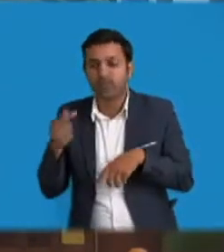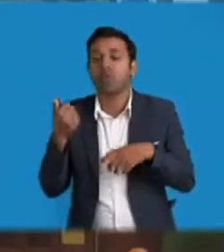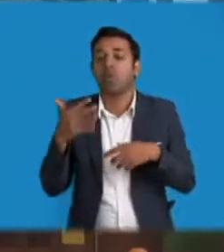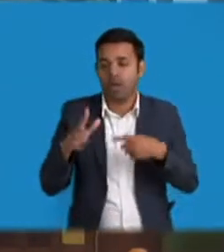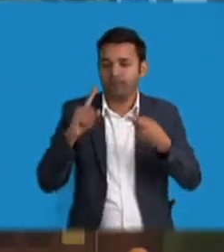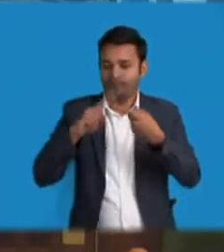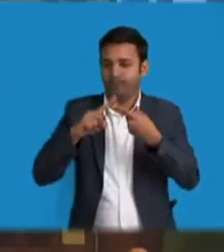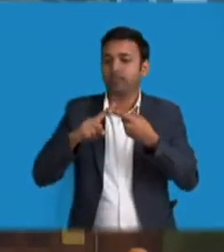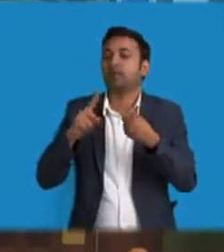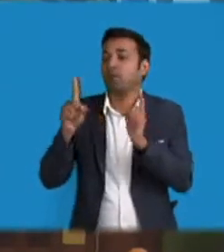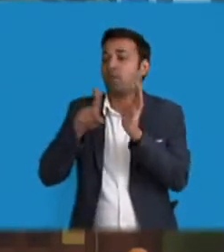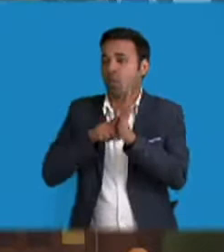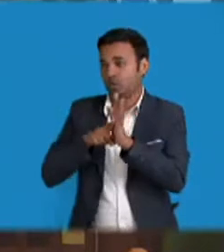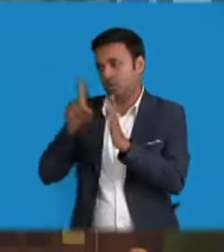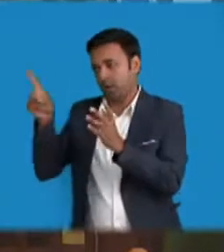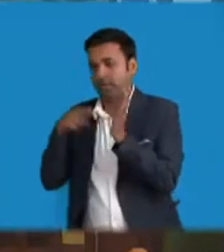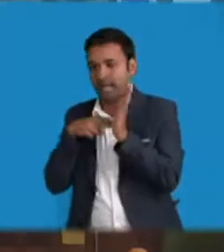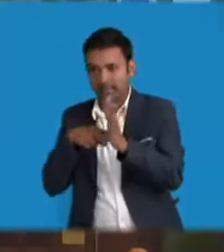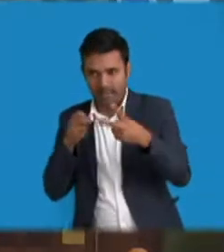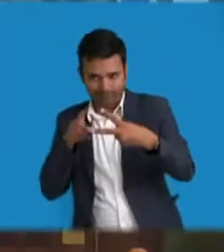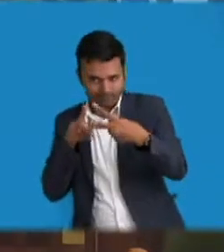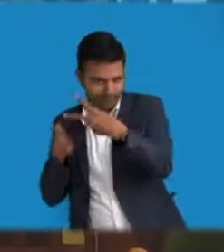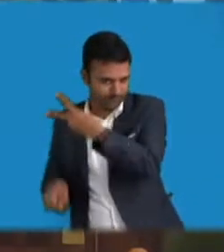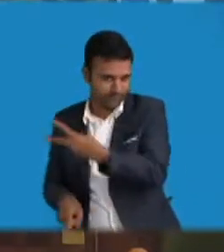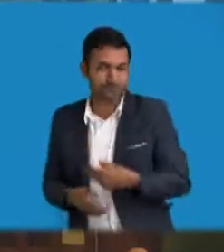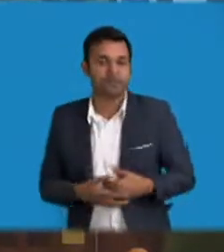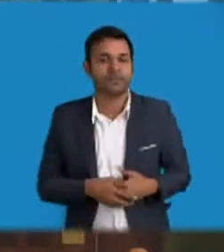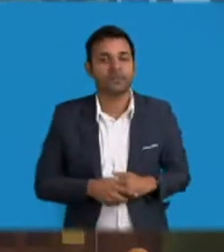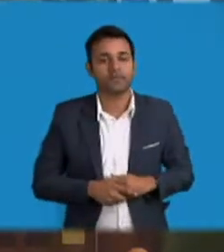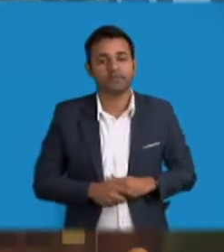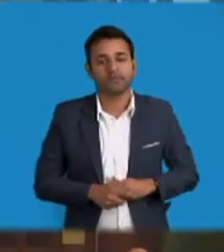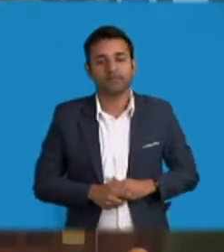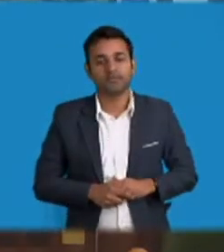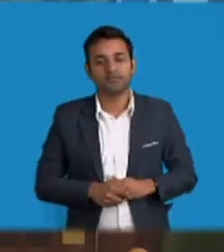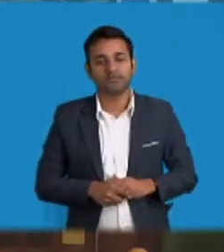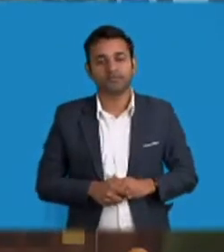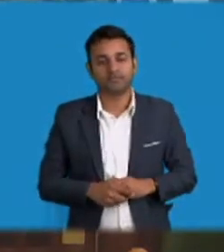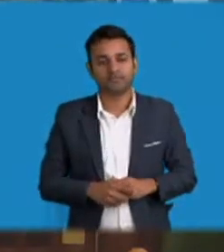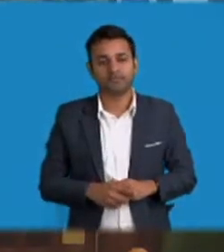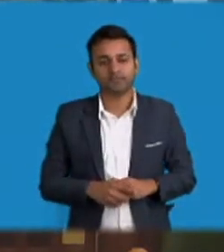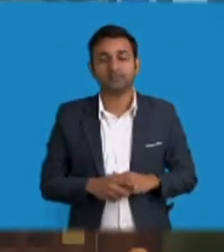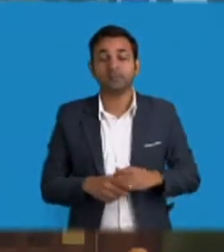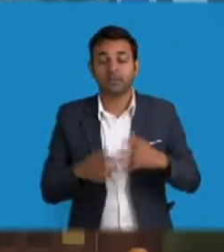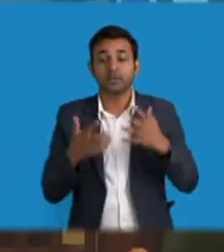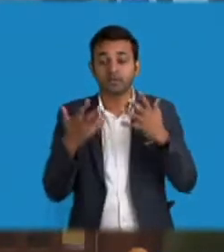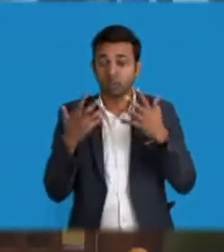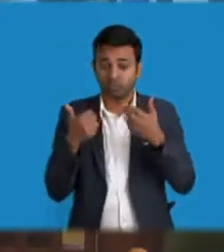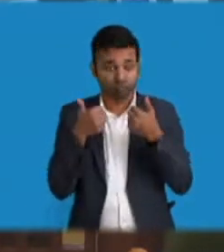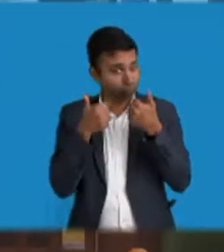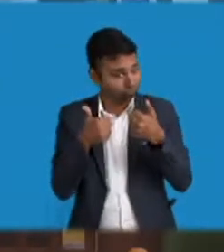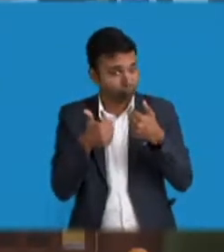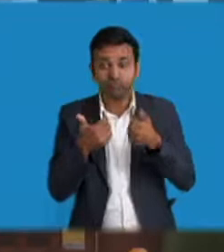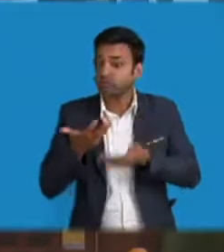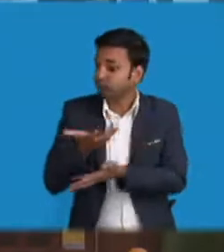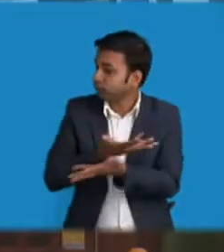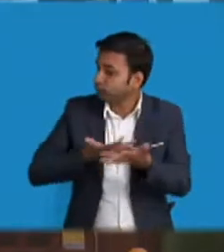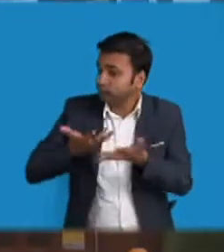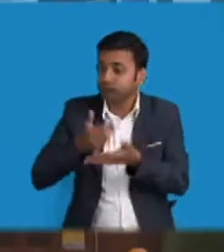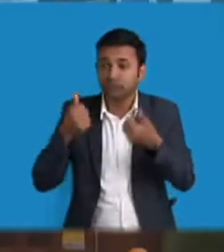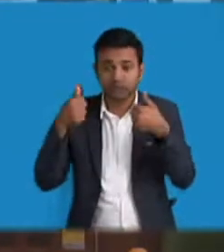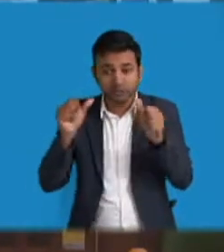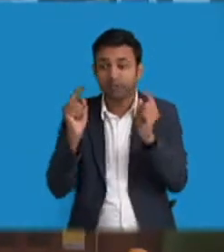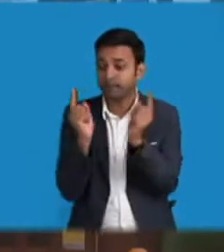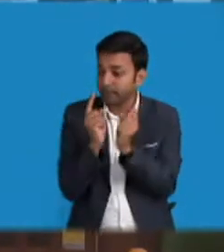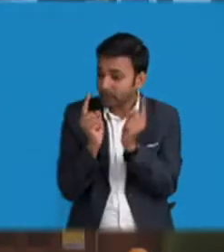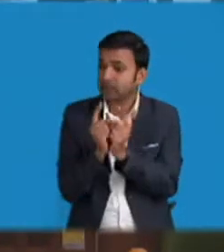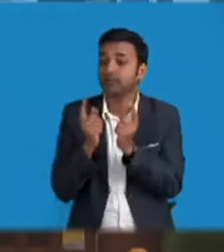Nendi. And I want to note that it was a very good meeting. We had about close to 100